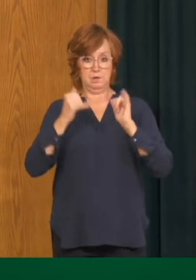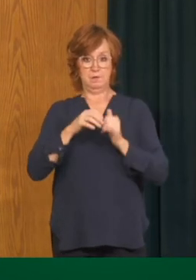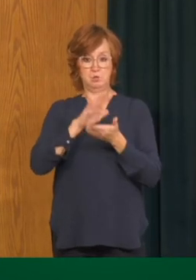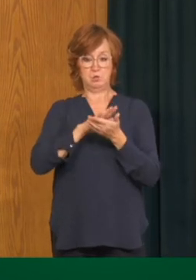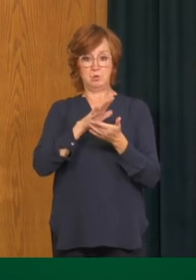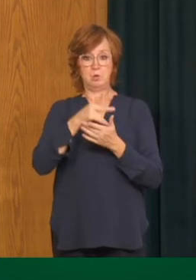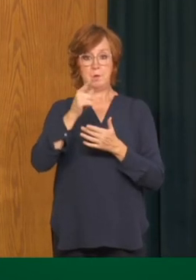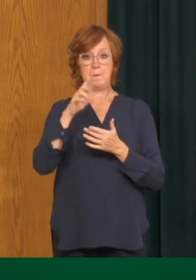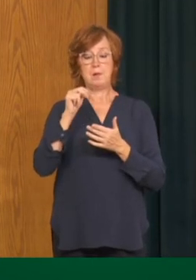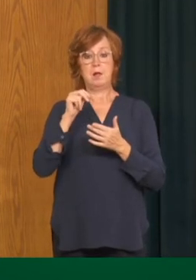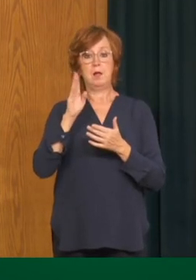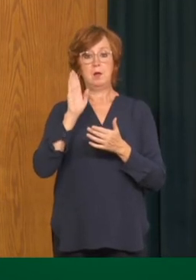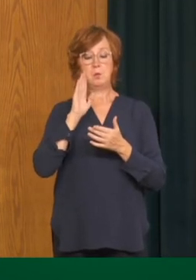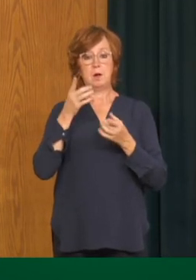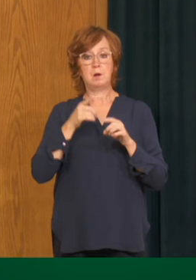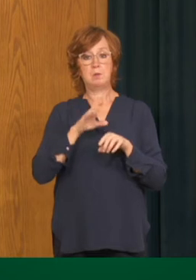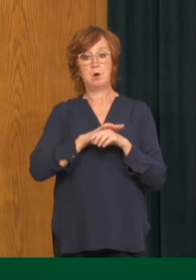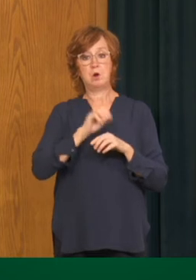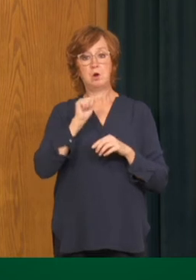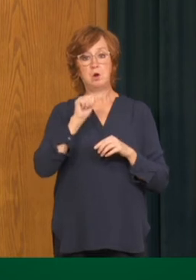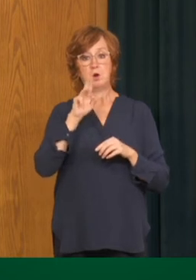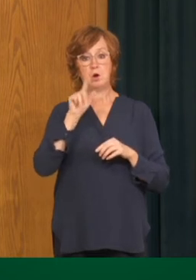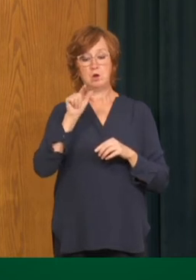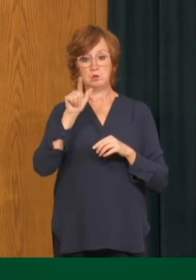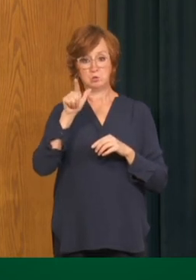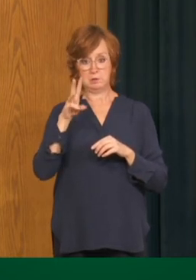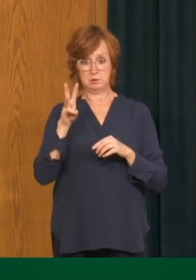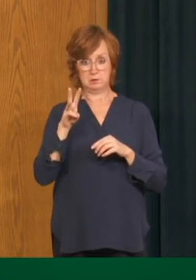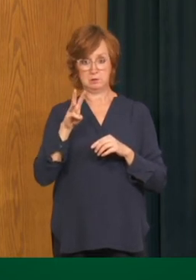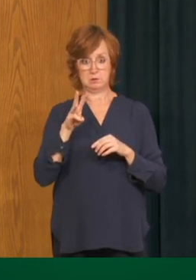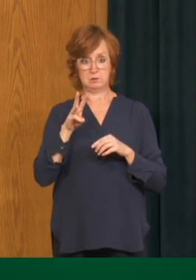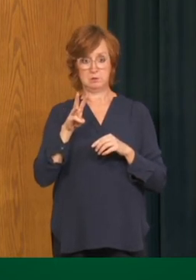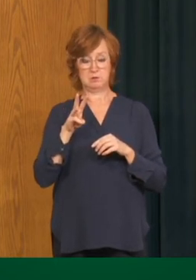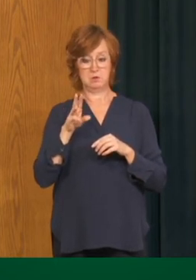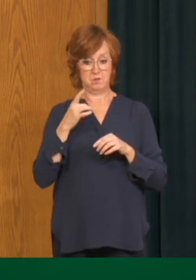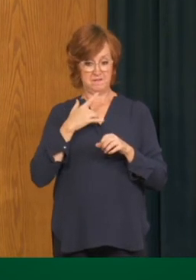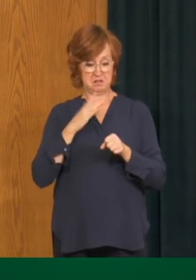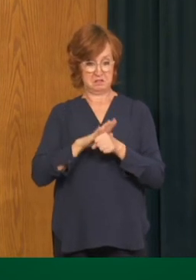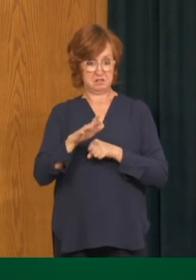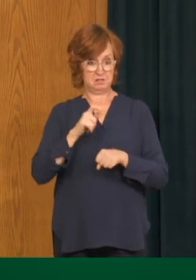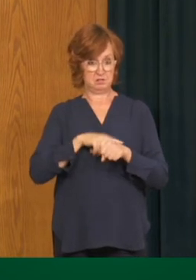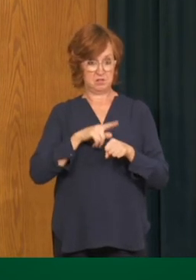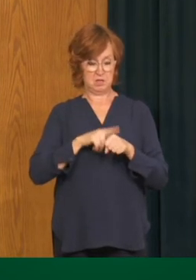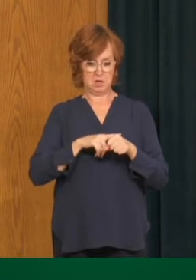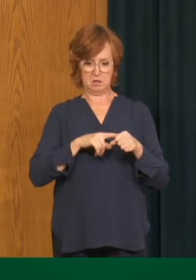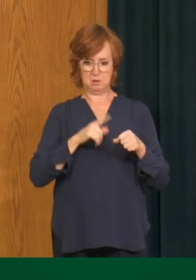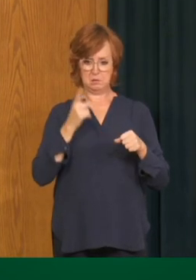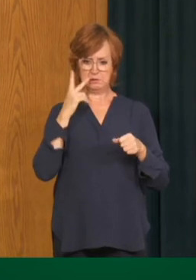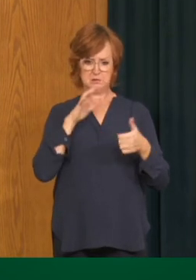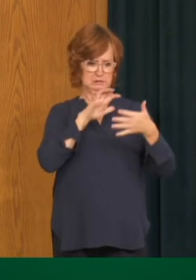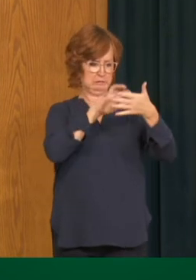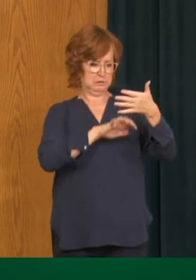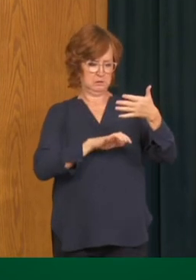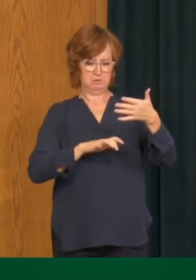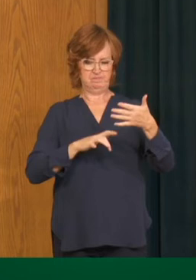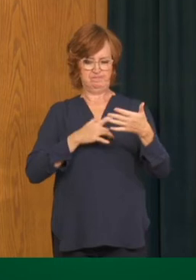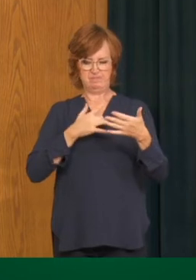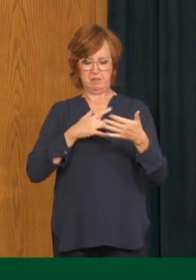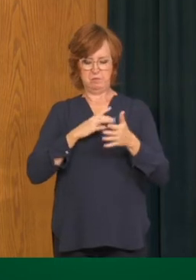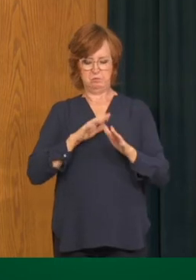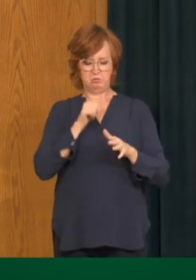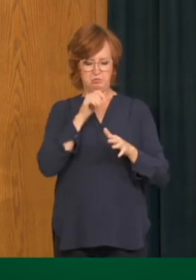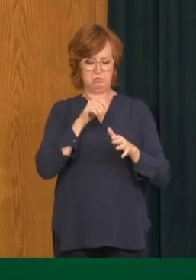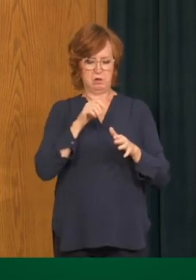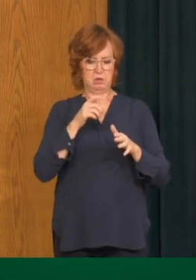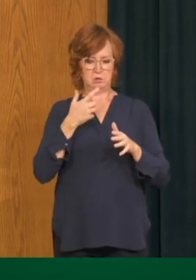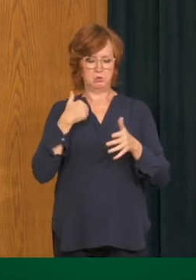for parents to see those plans, make a decision whether they want to send their kids back to school or make alternative plans for the coming